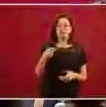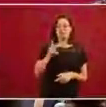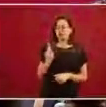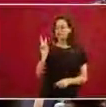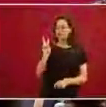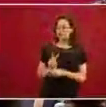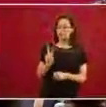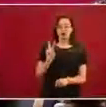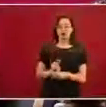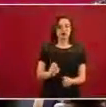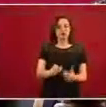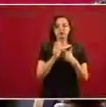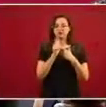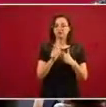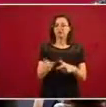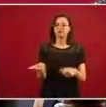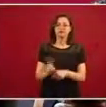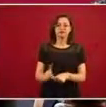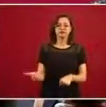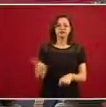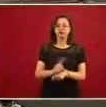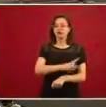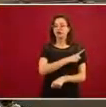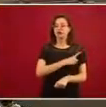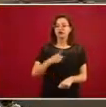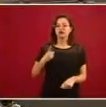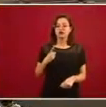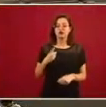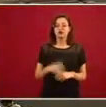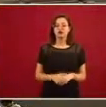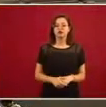is important to continue to monitor this trend.